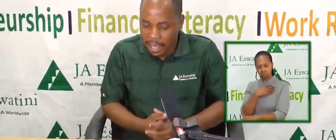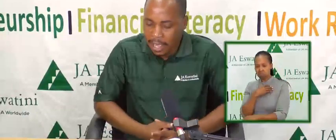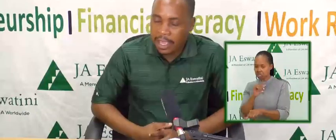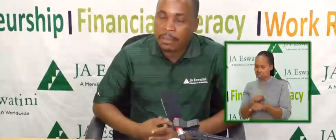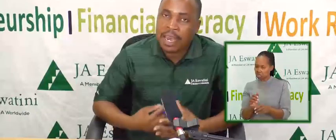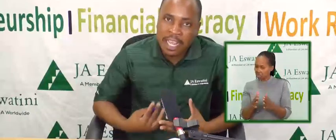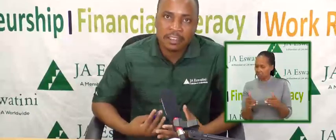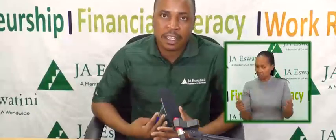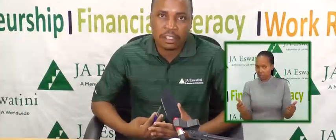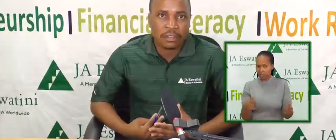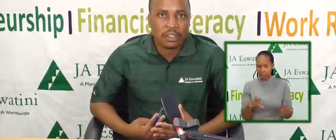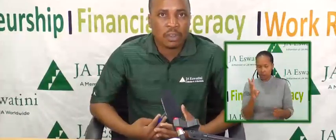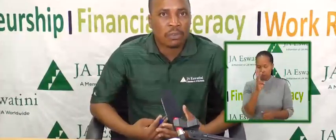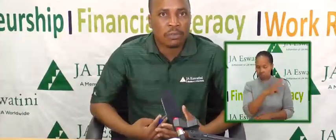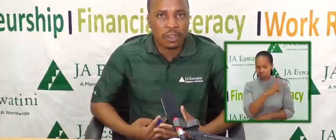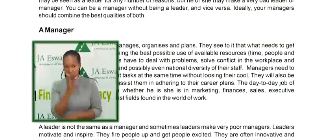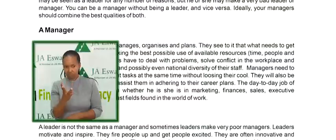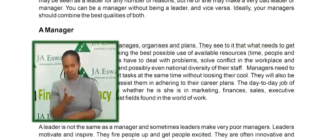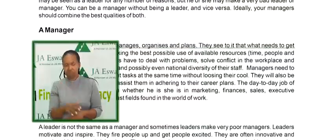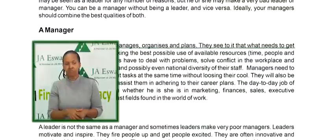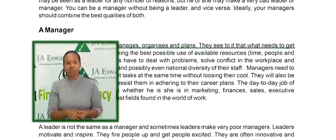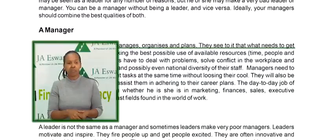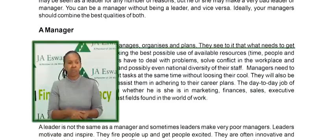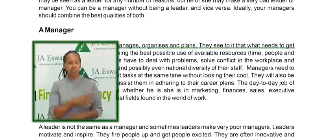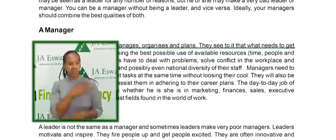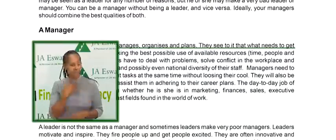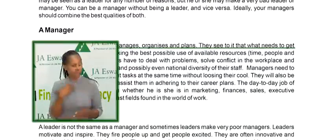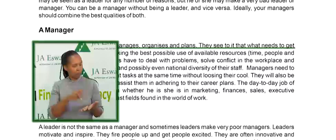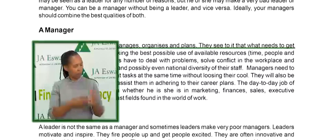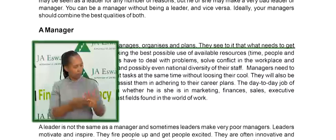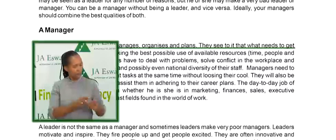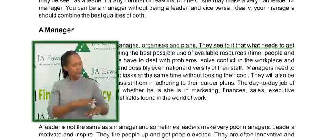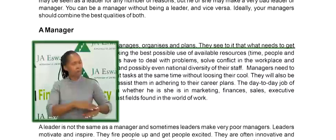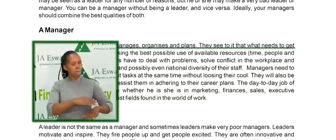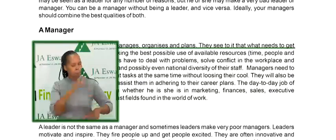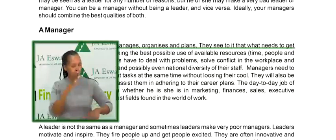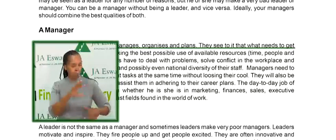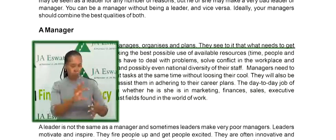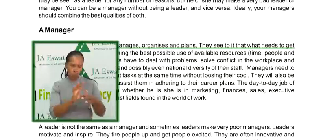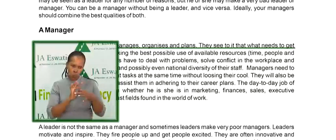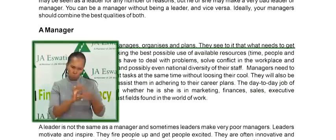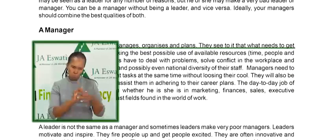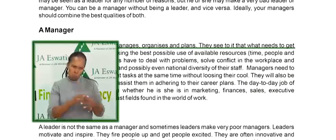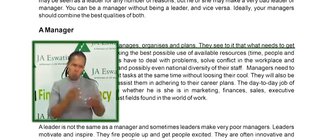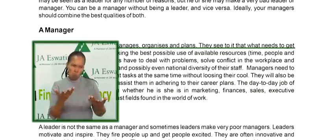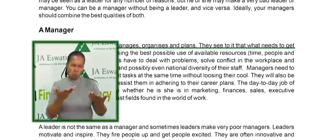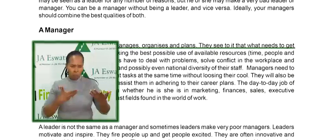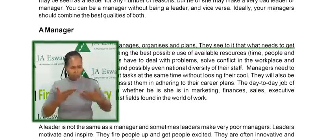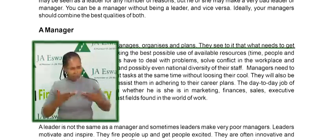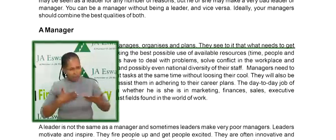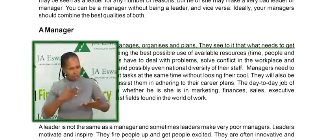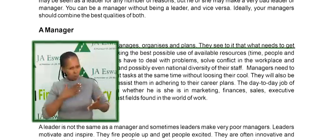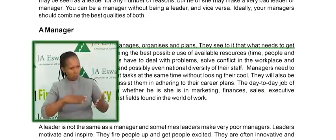and plans the activities of the organization. Moreover to that, it's someone who sees to it that everything that